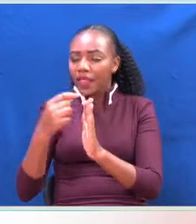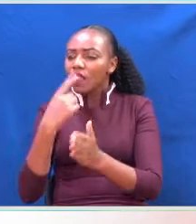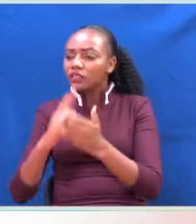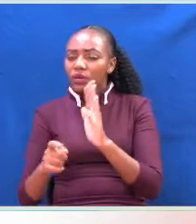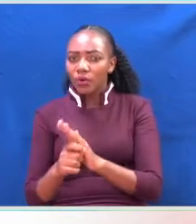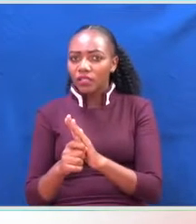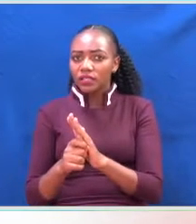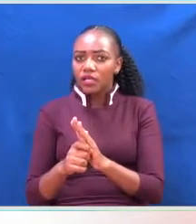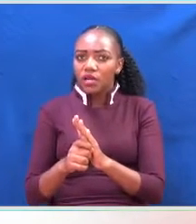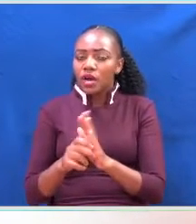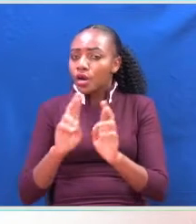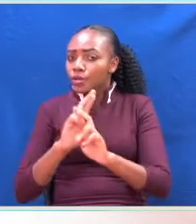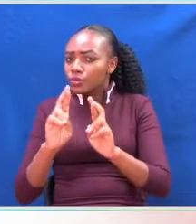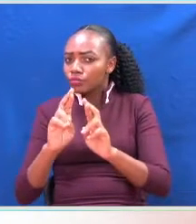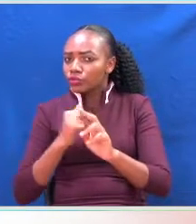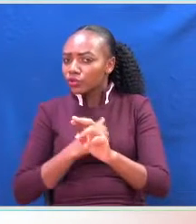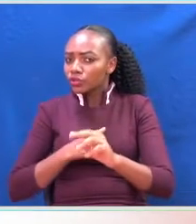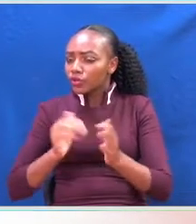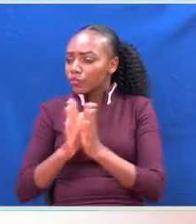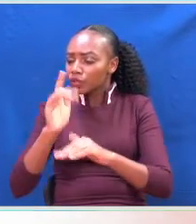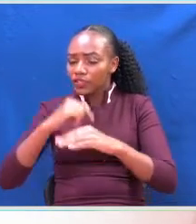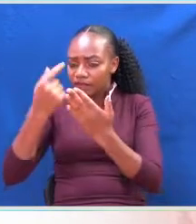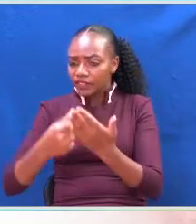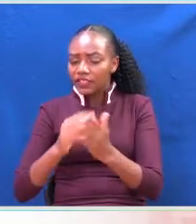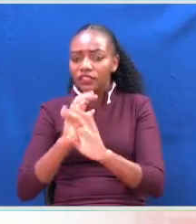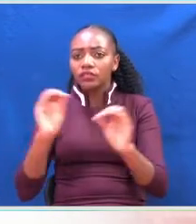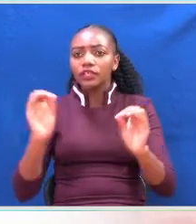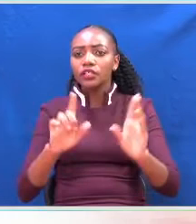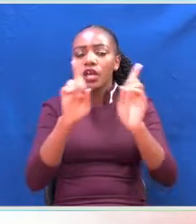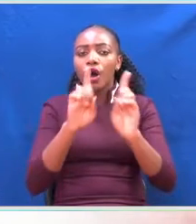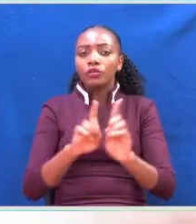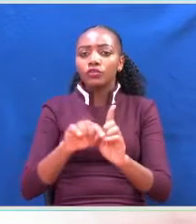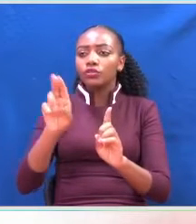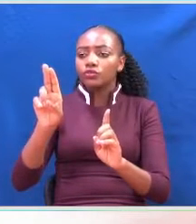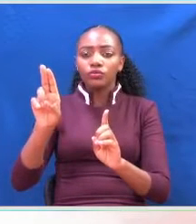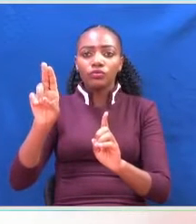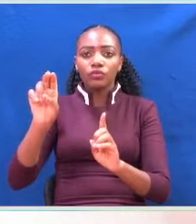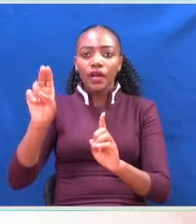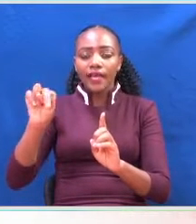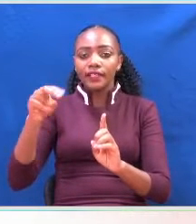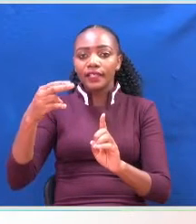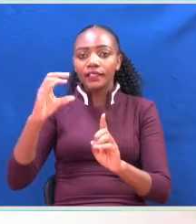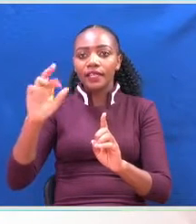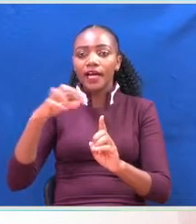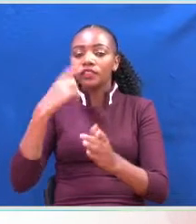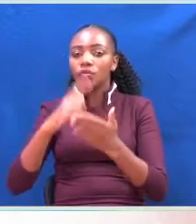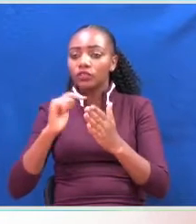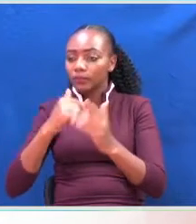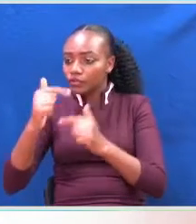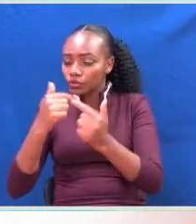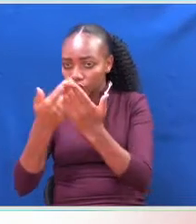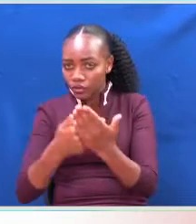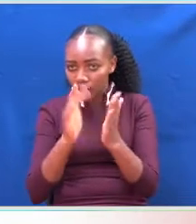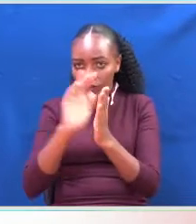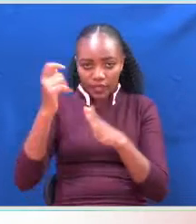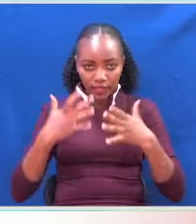no more room for negotiations. On its part, the UNHCR insists that they will continue with dialogue with the Kenyan government to keep